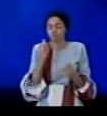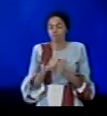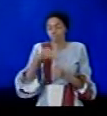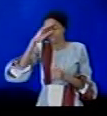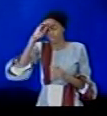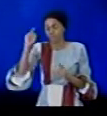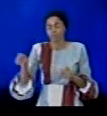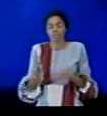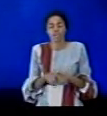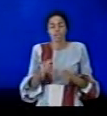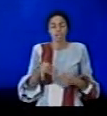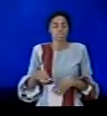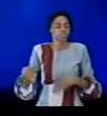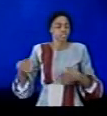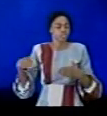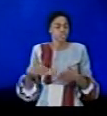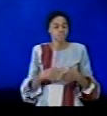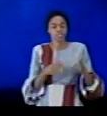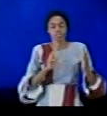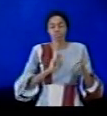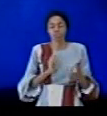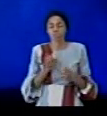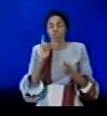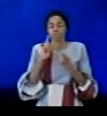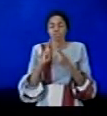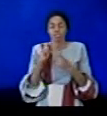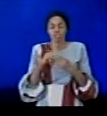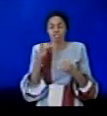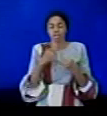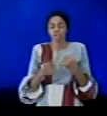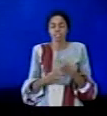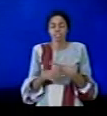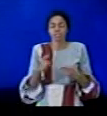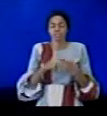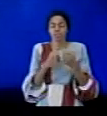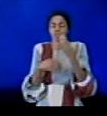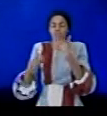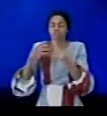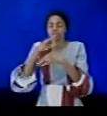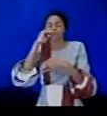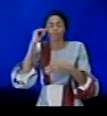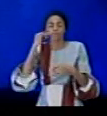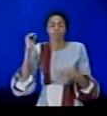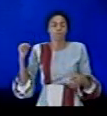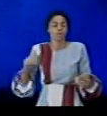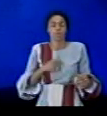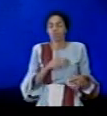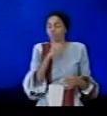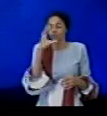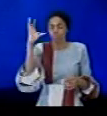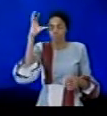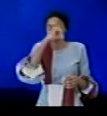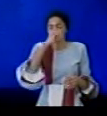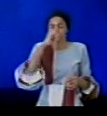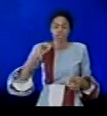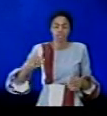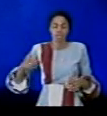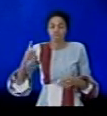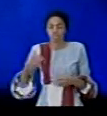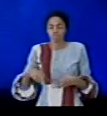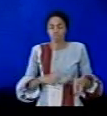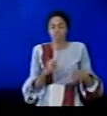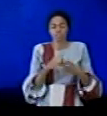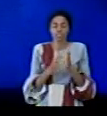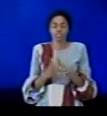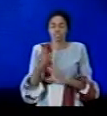this last day towards that heavenly home, Lord, we pray none of us will miss that track in Jesus' name, but we follow